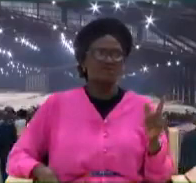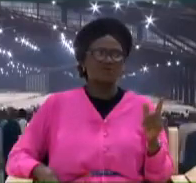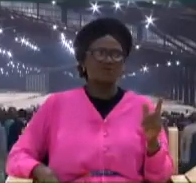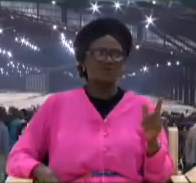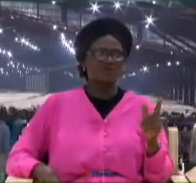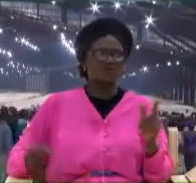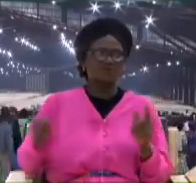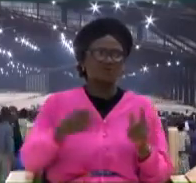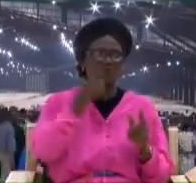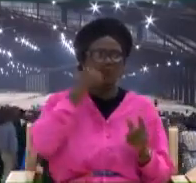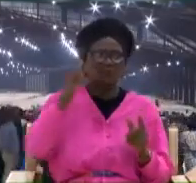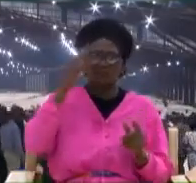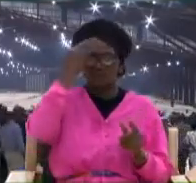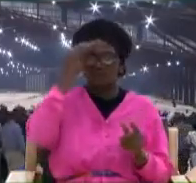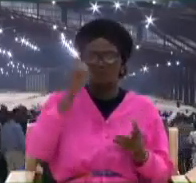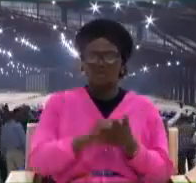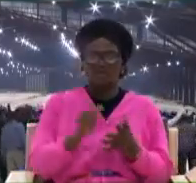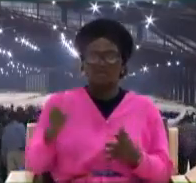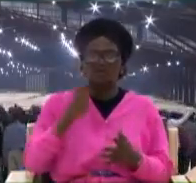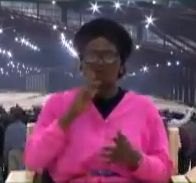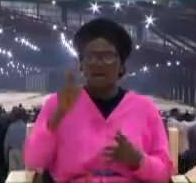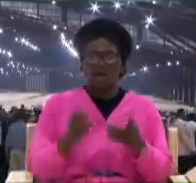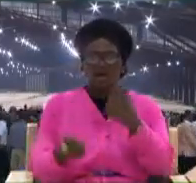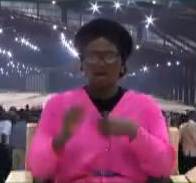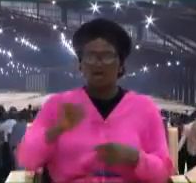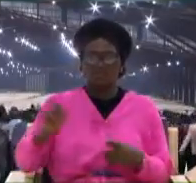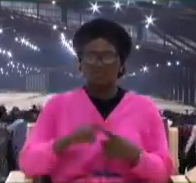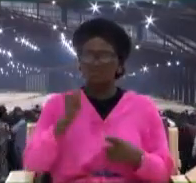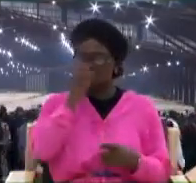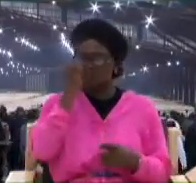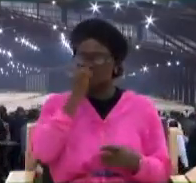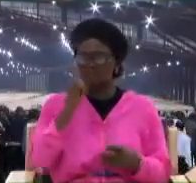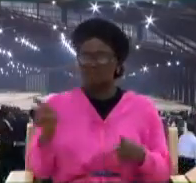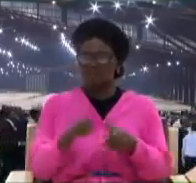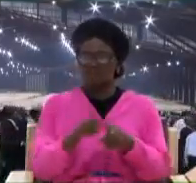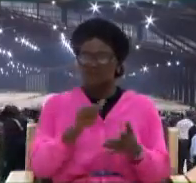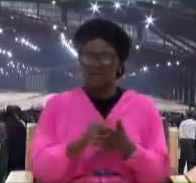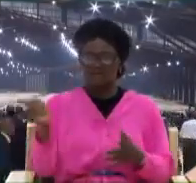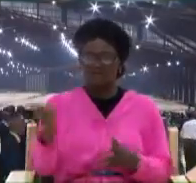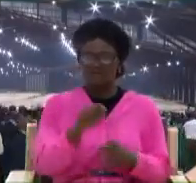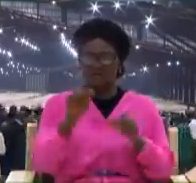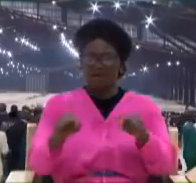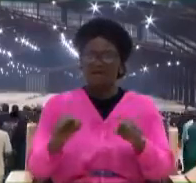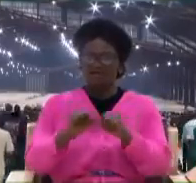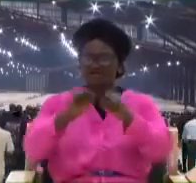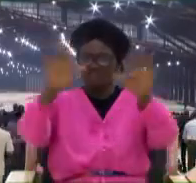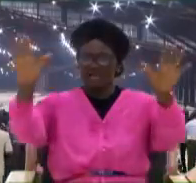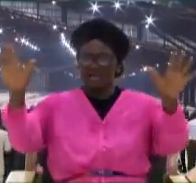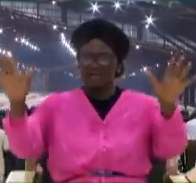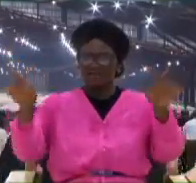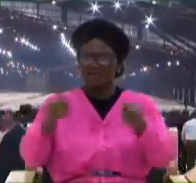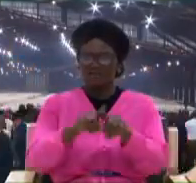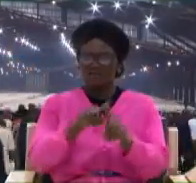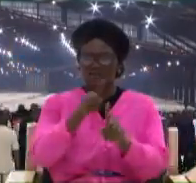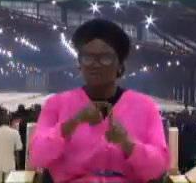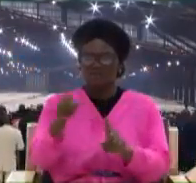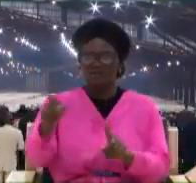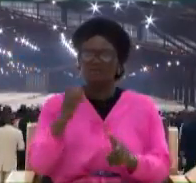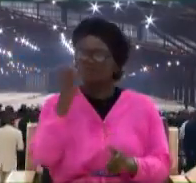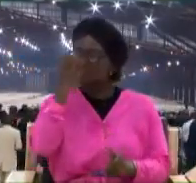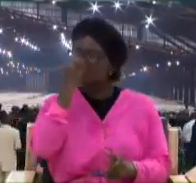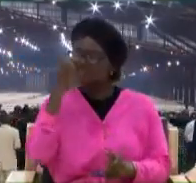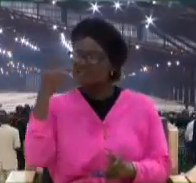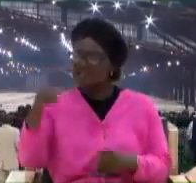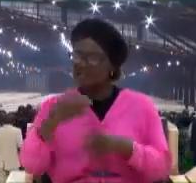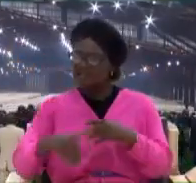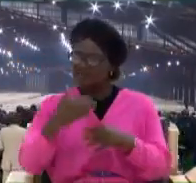you must know that you are coming to eat so that you can shine. So when you eat the bread,